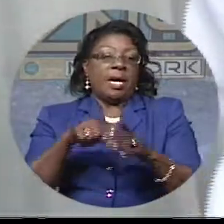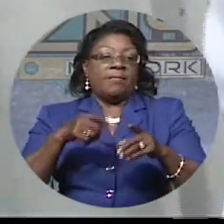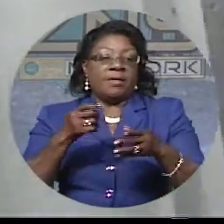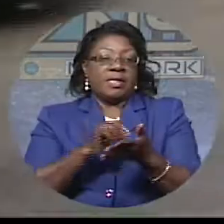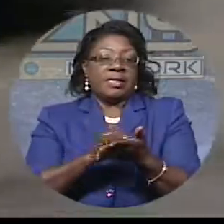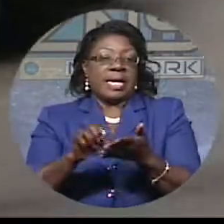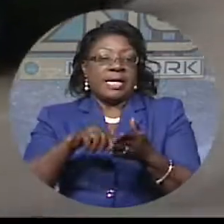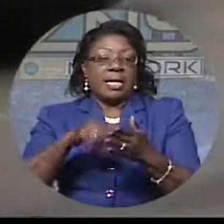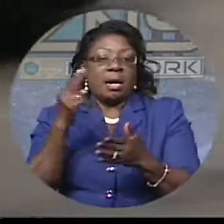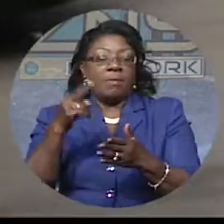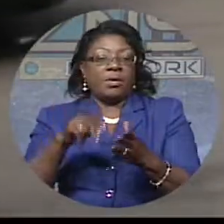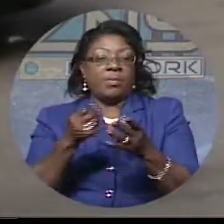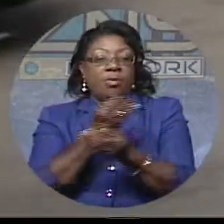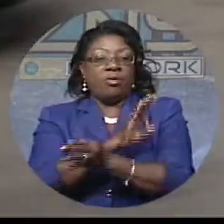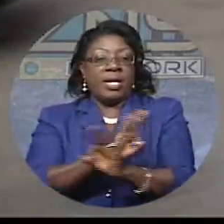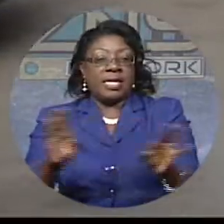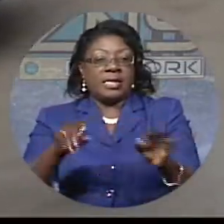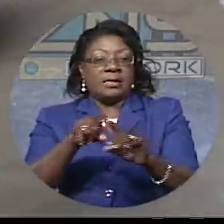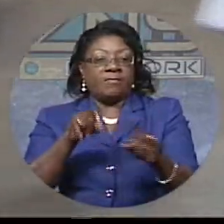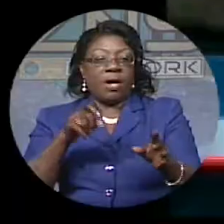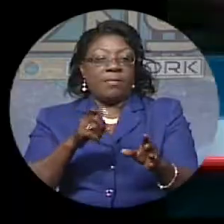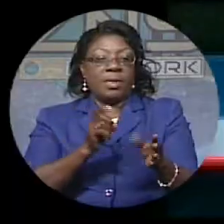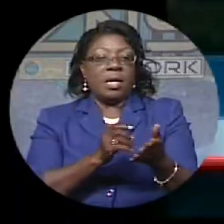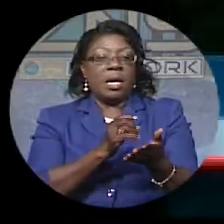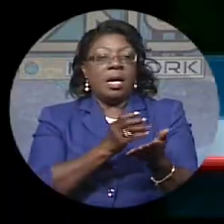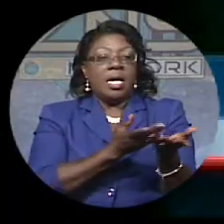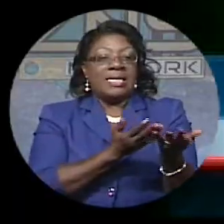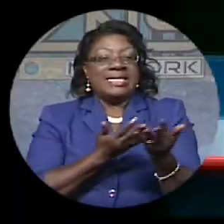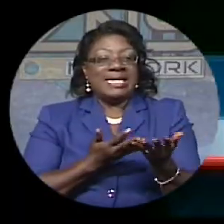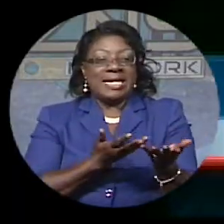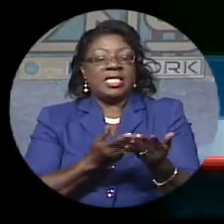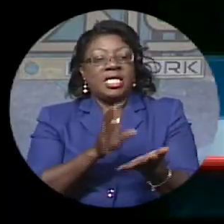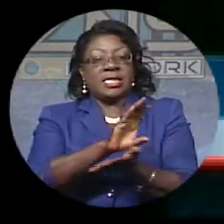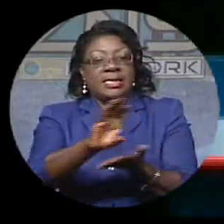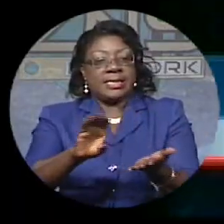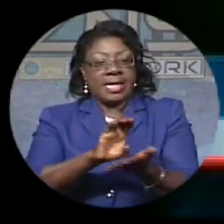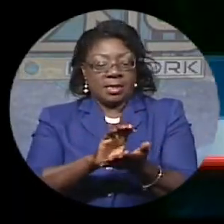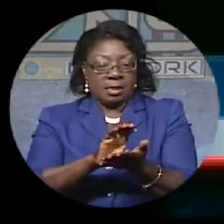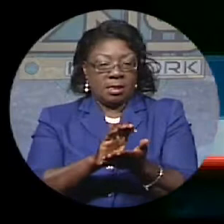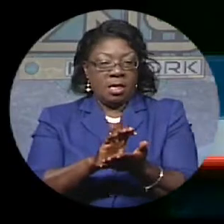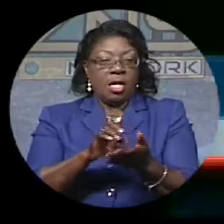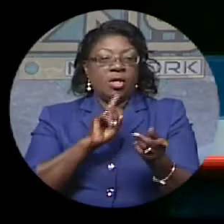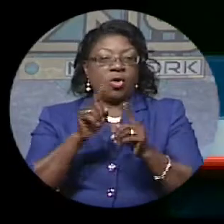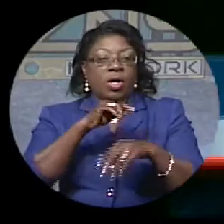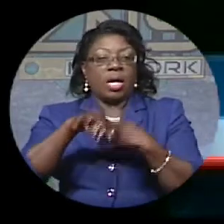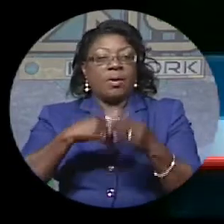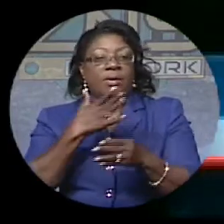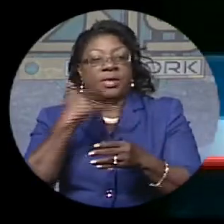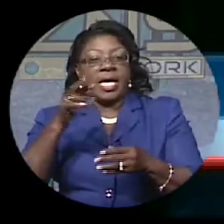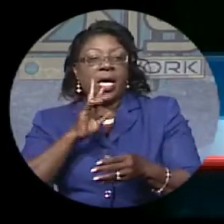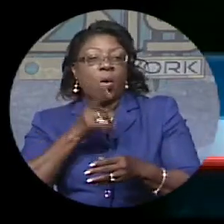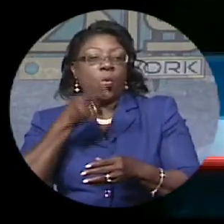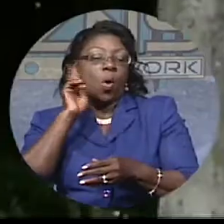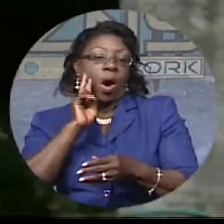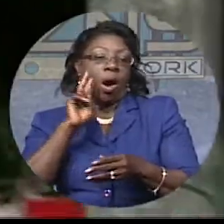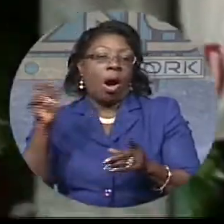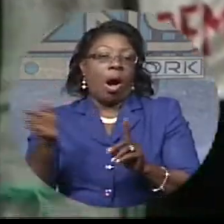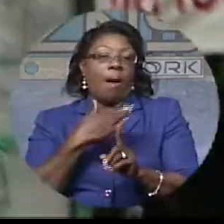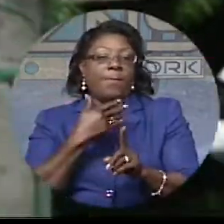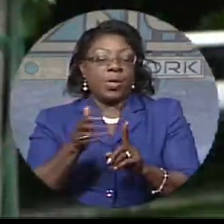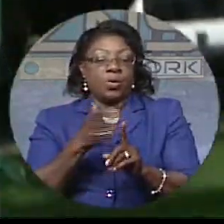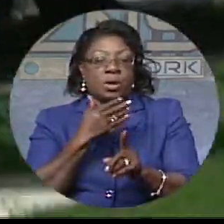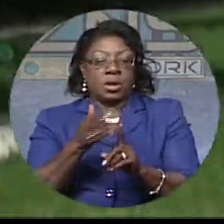claiming abuse of detainees at the detention center. It's an allegation Bahamian officials continue to deny. Our Andrew Knowles was in court today and has the